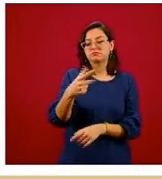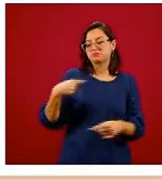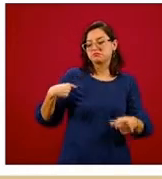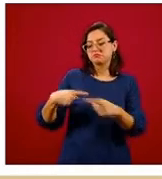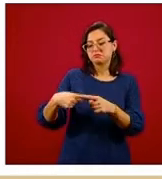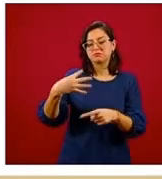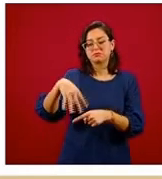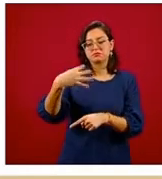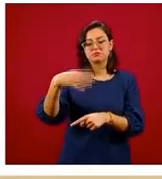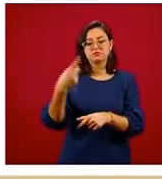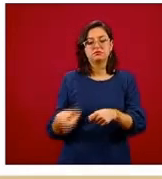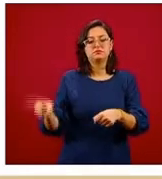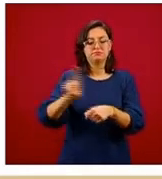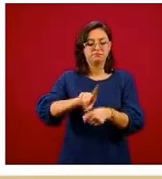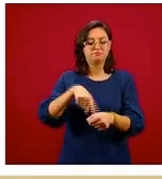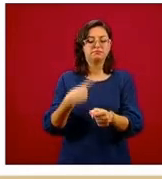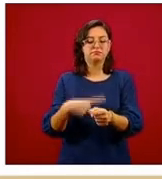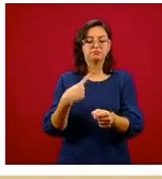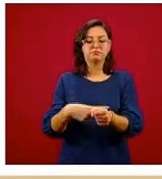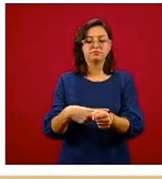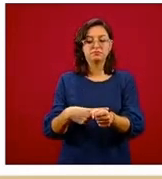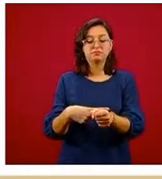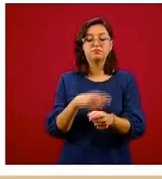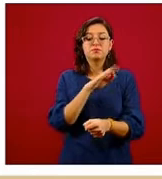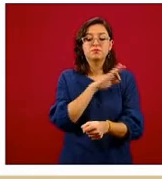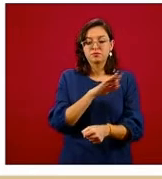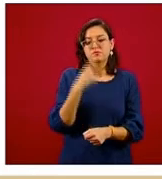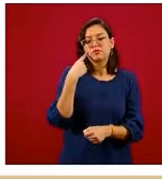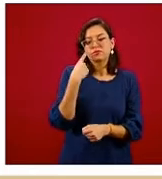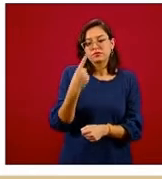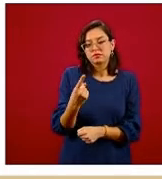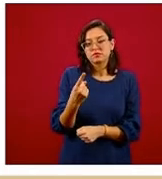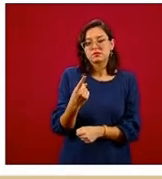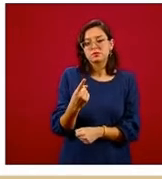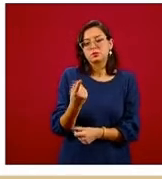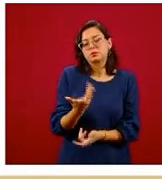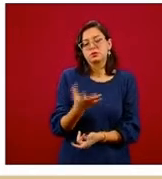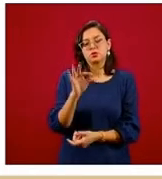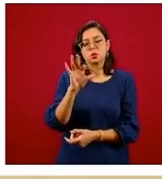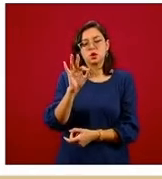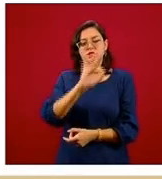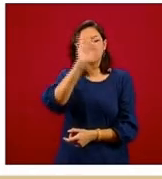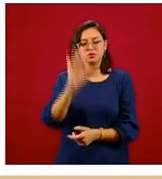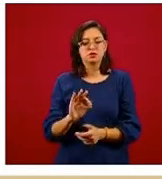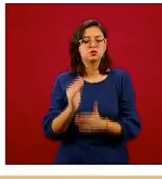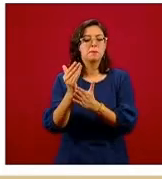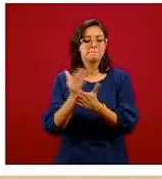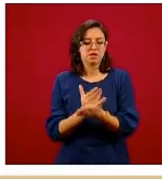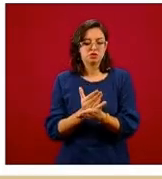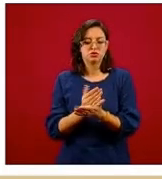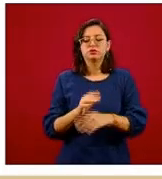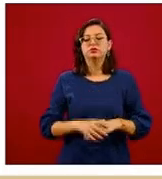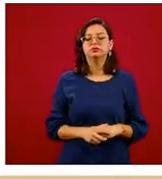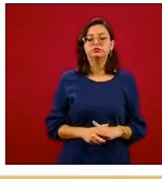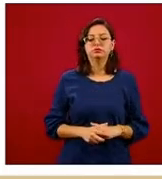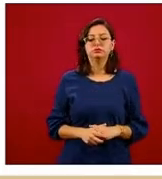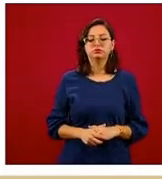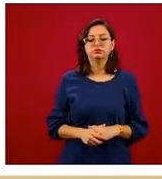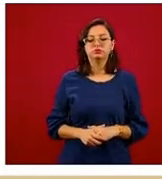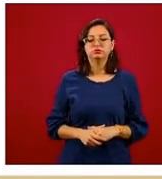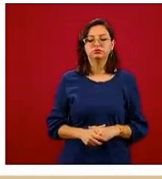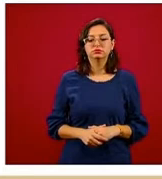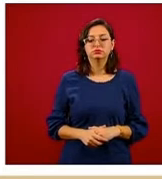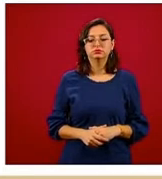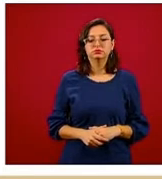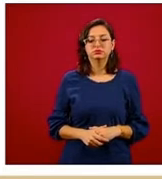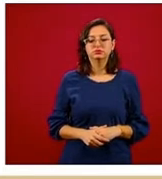10,238 are those who have gotten started with signs and symptoms in these last 2 weeks. We see that this is less than